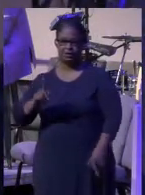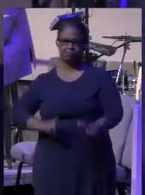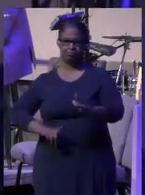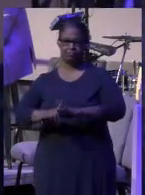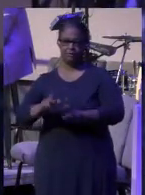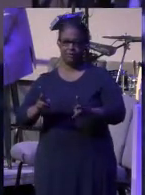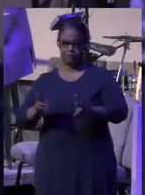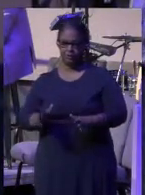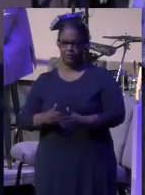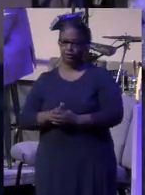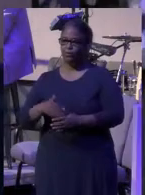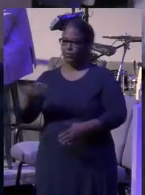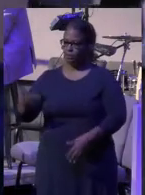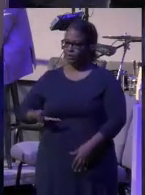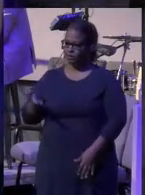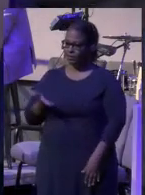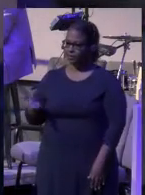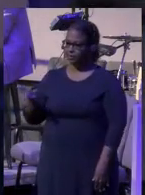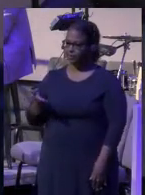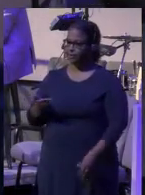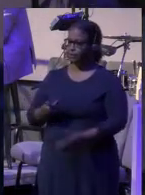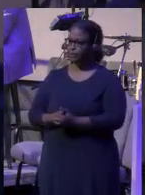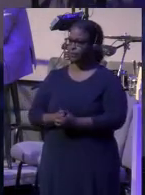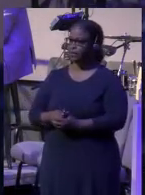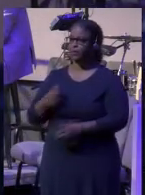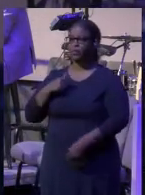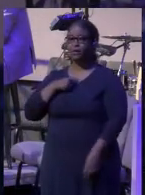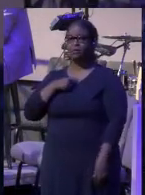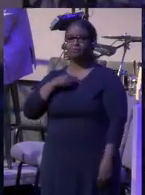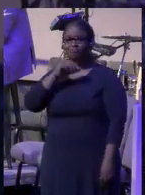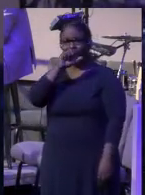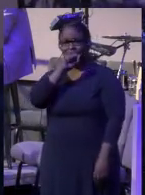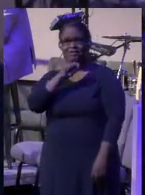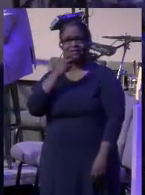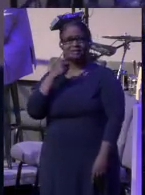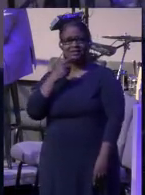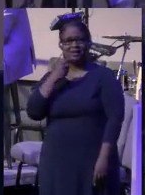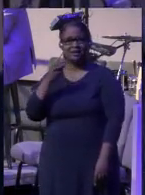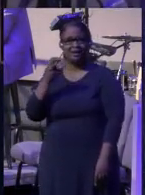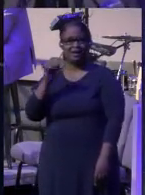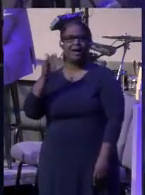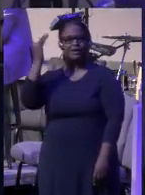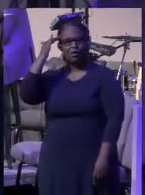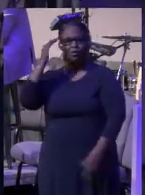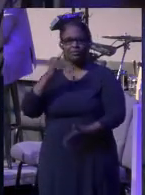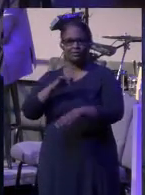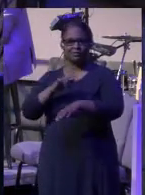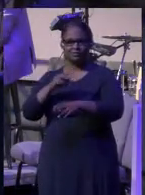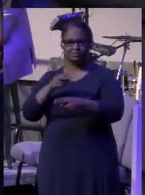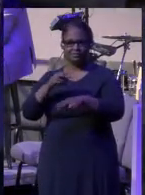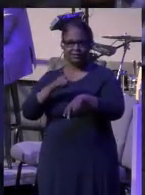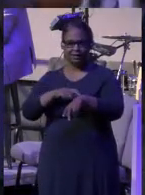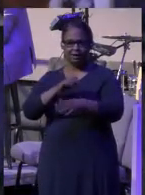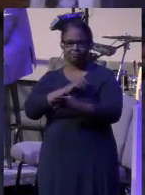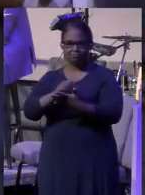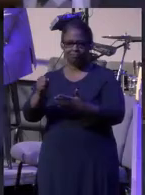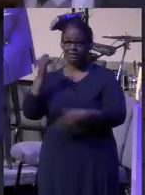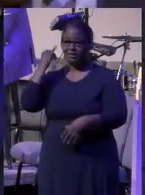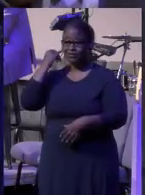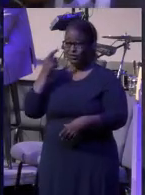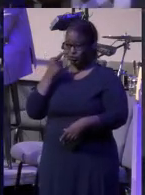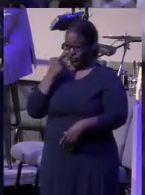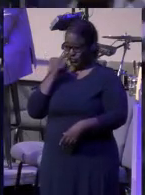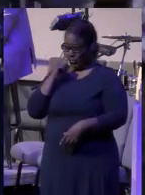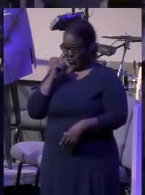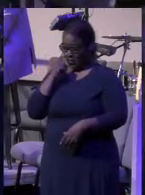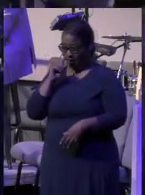you. We thank you for being here, and we would love to greet you. I know it's a little late, but if you'll stop by our guest reception right outside